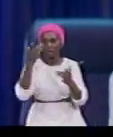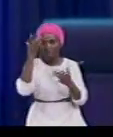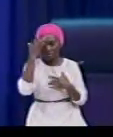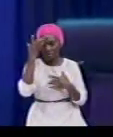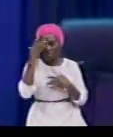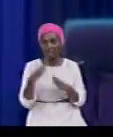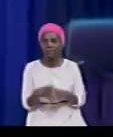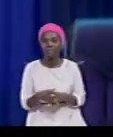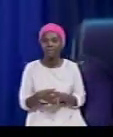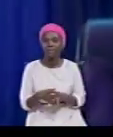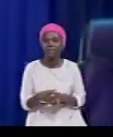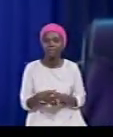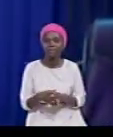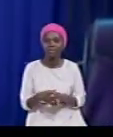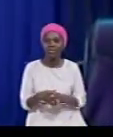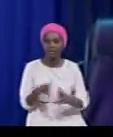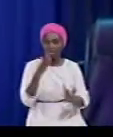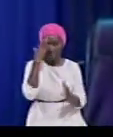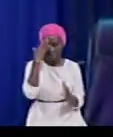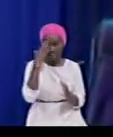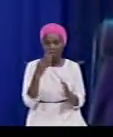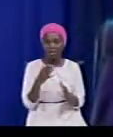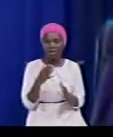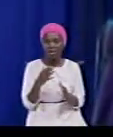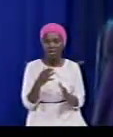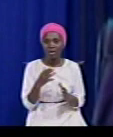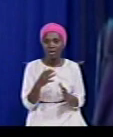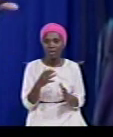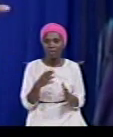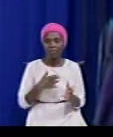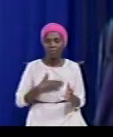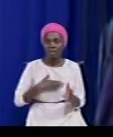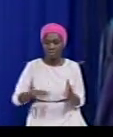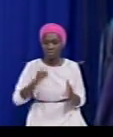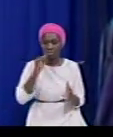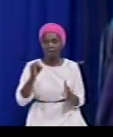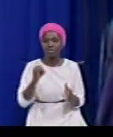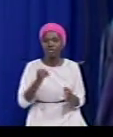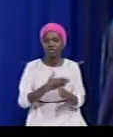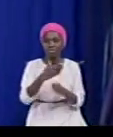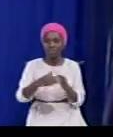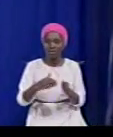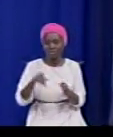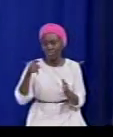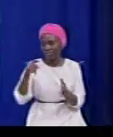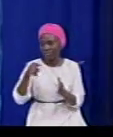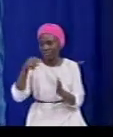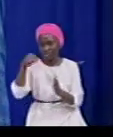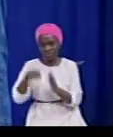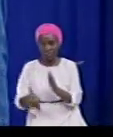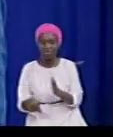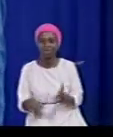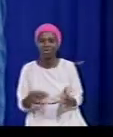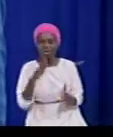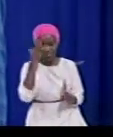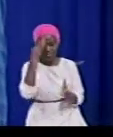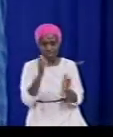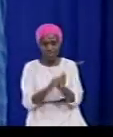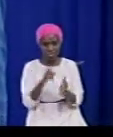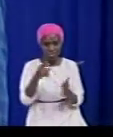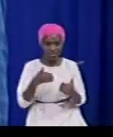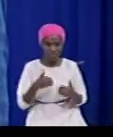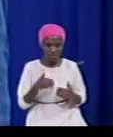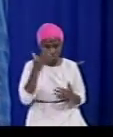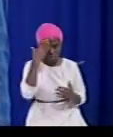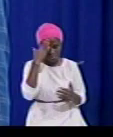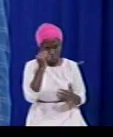understand all these maths and everything. And the national overseer called me and said, this woman said this for her daughter.